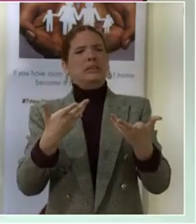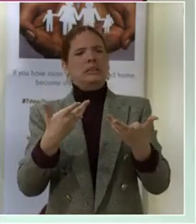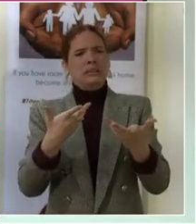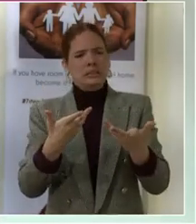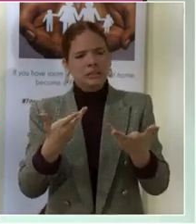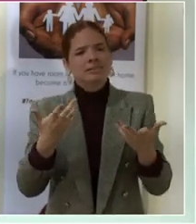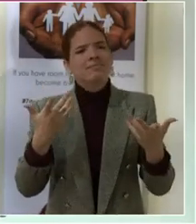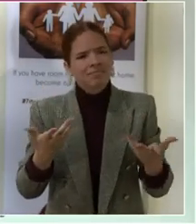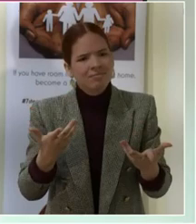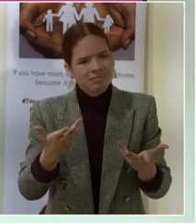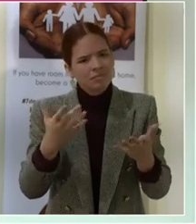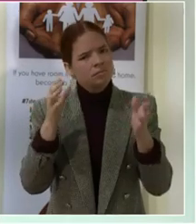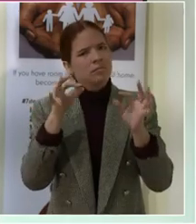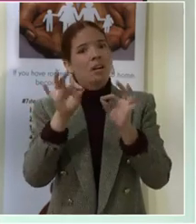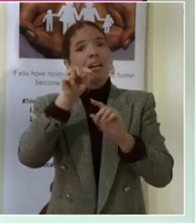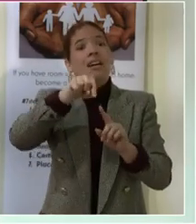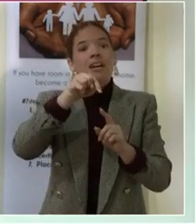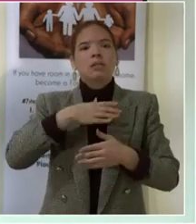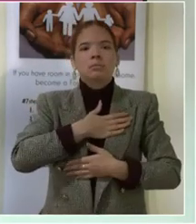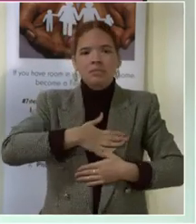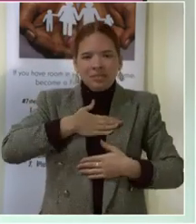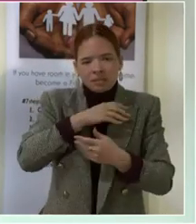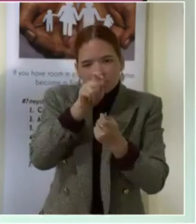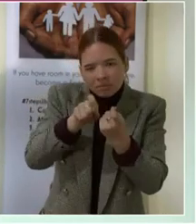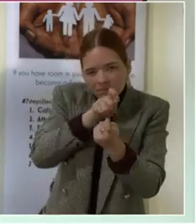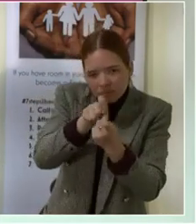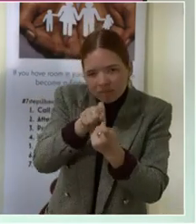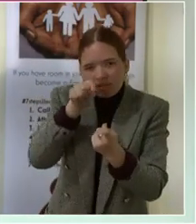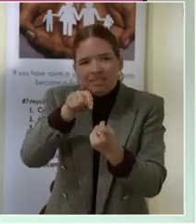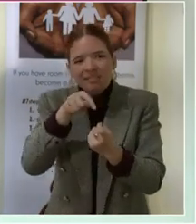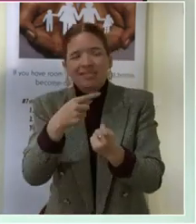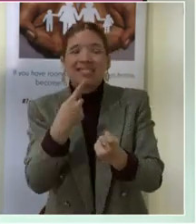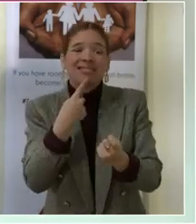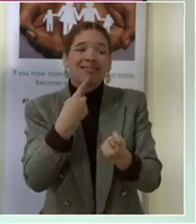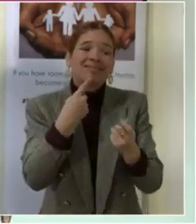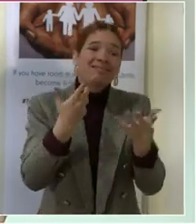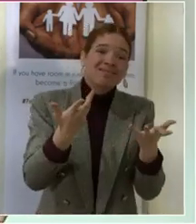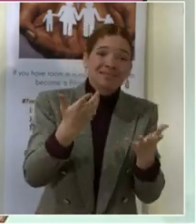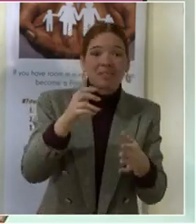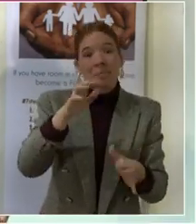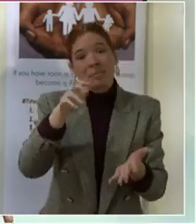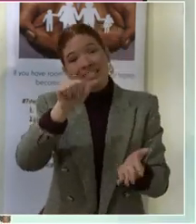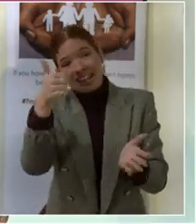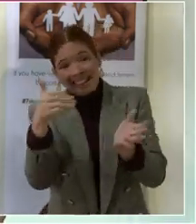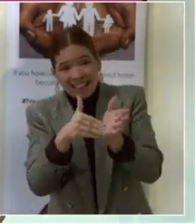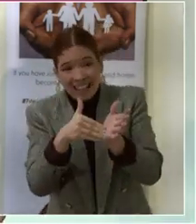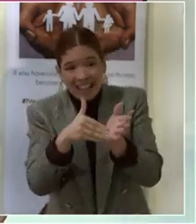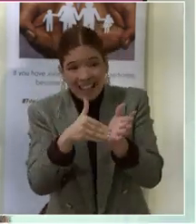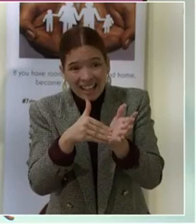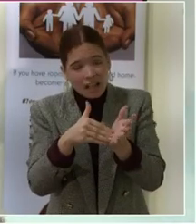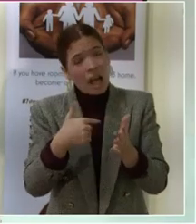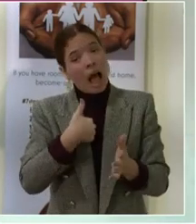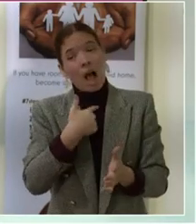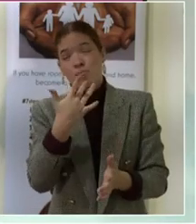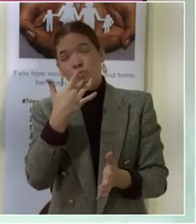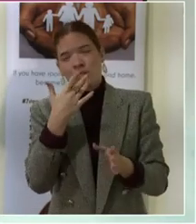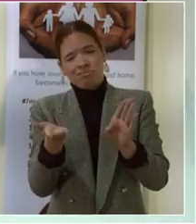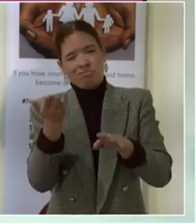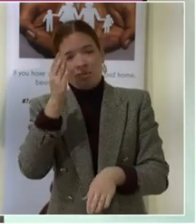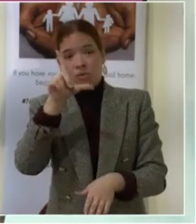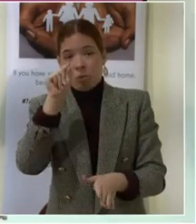we will hope to reach. The mayor said 10,000. That is conservative. I want to reach 20,000 young people.